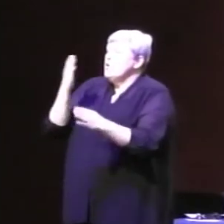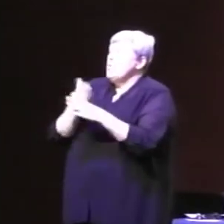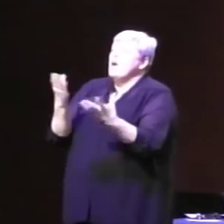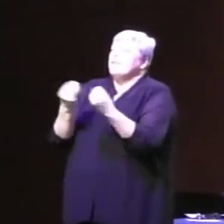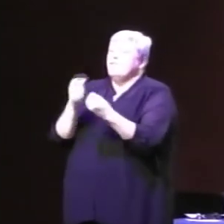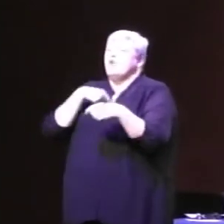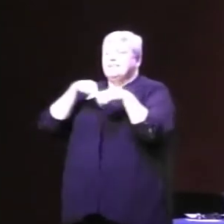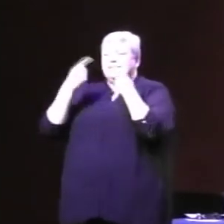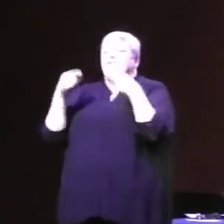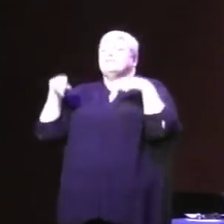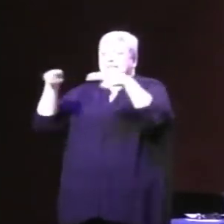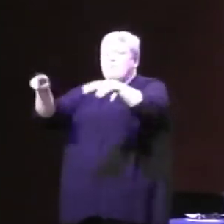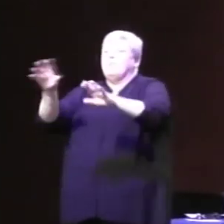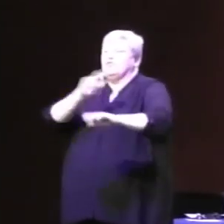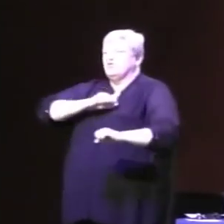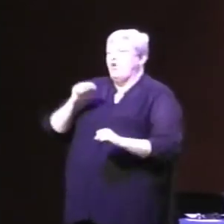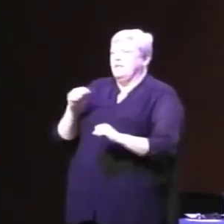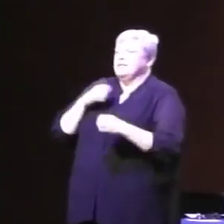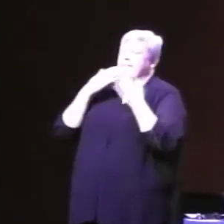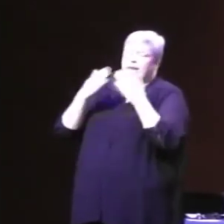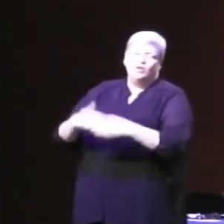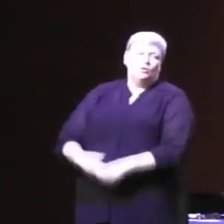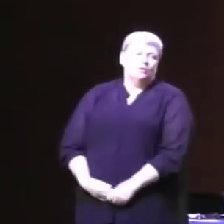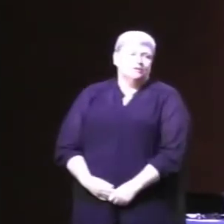different kind of Scotland. Thank you.